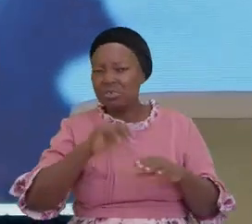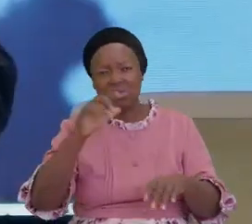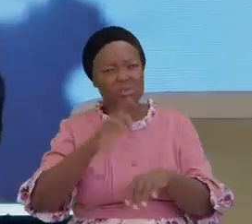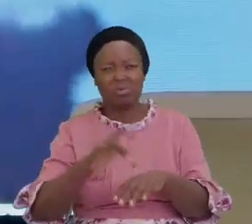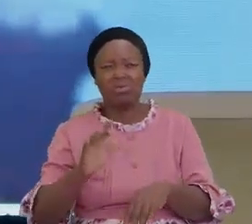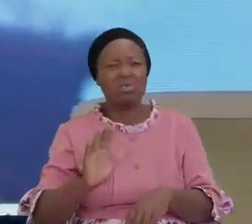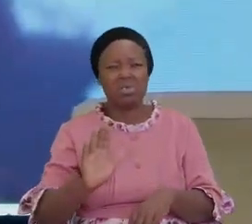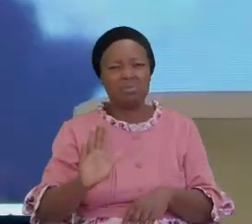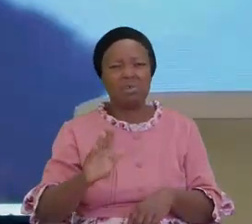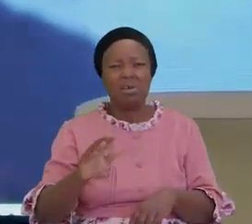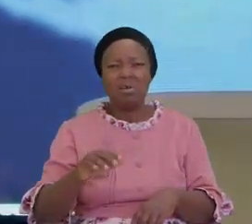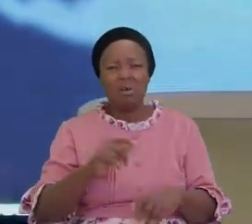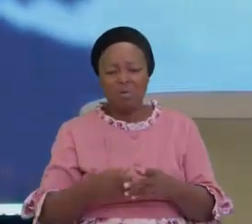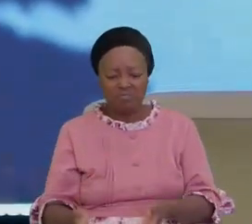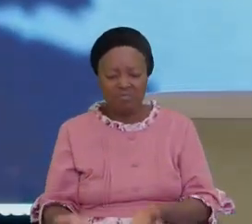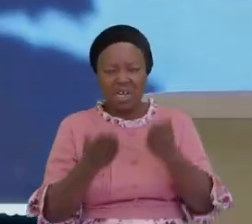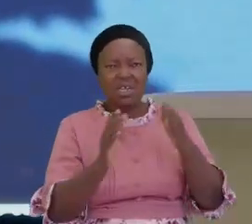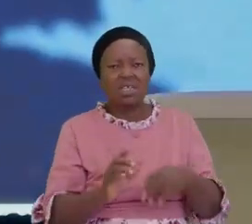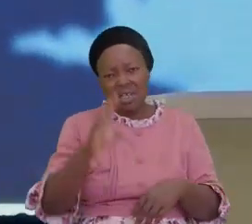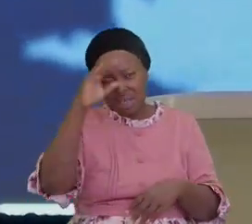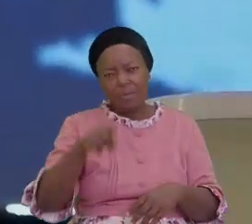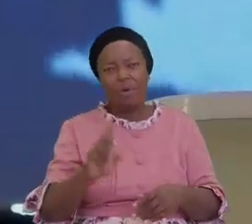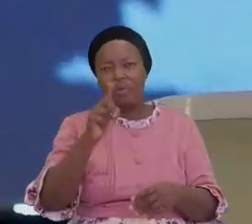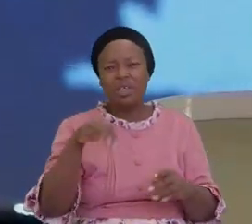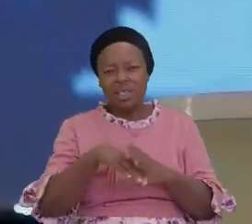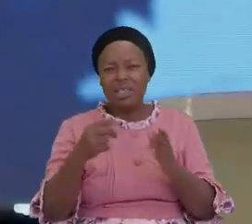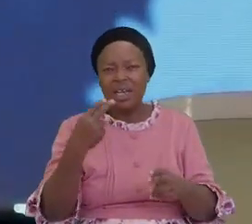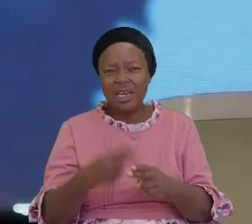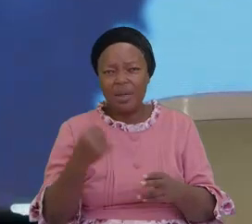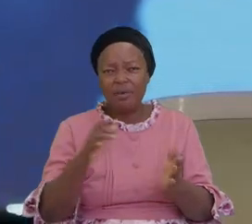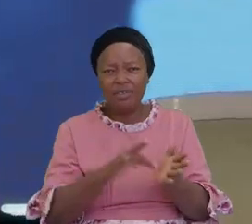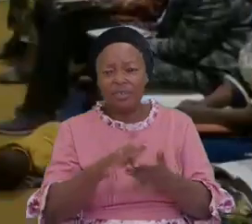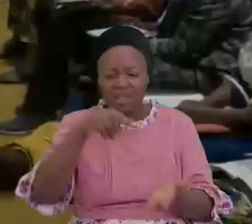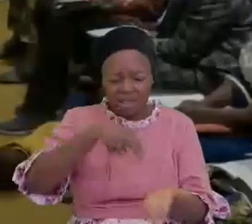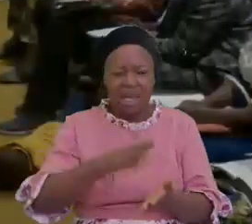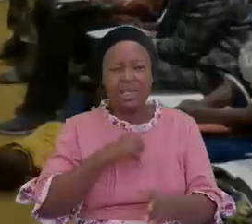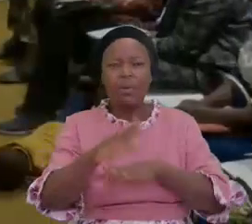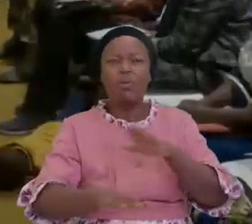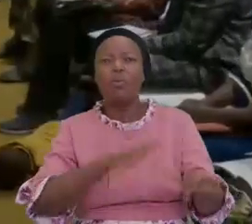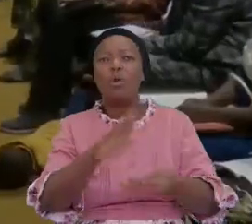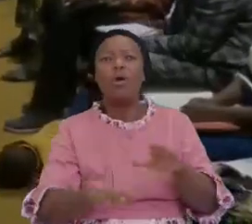up. In the name of Jesus, rise up and walk.